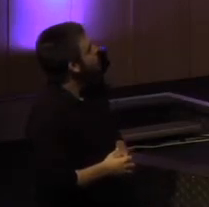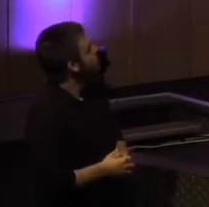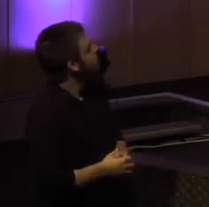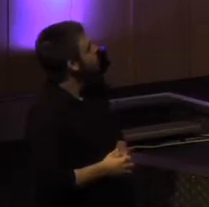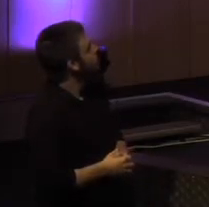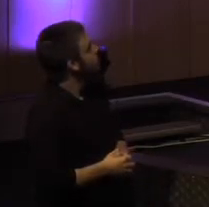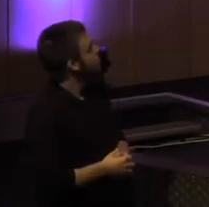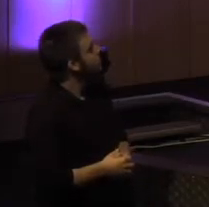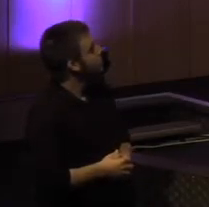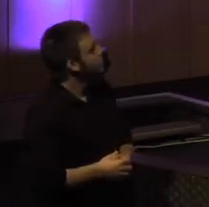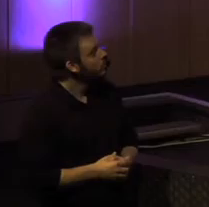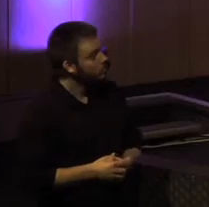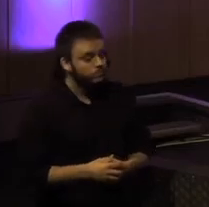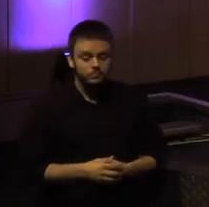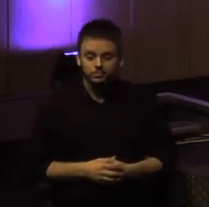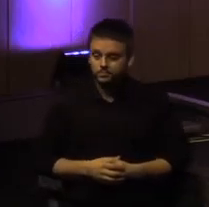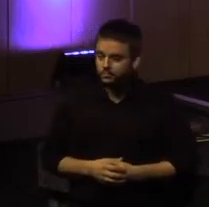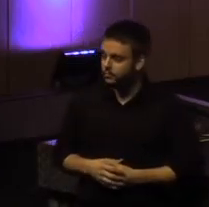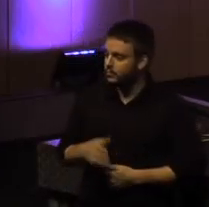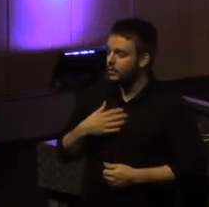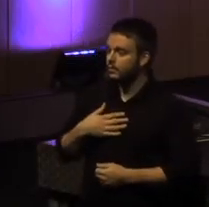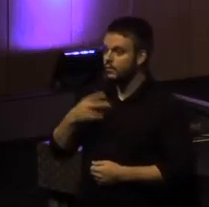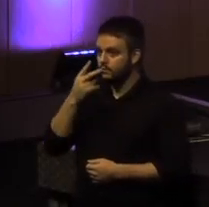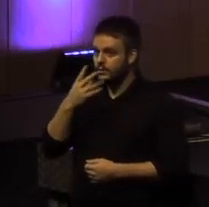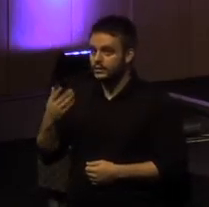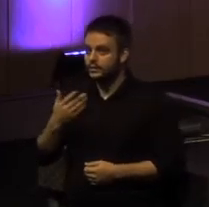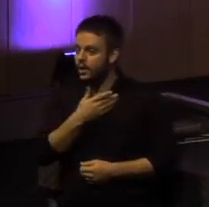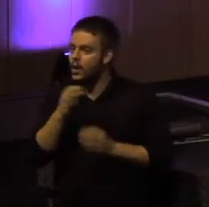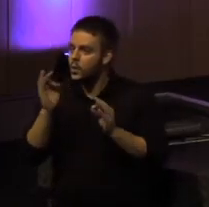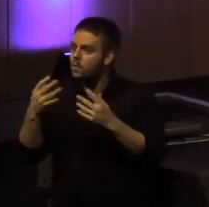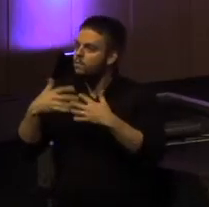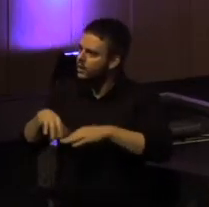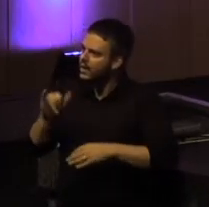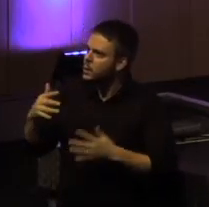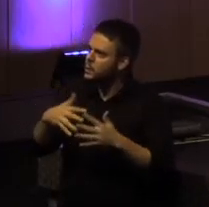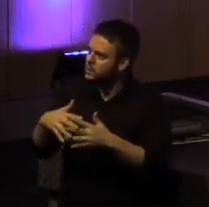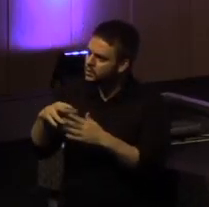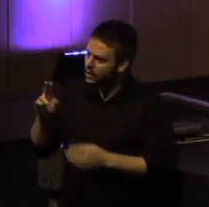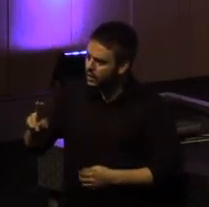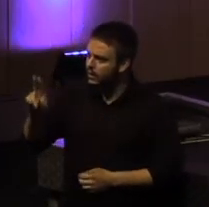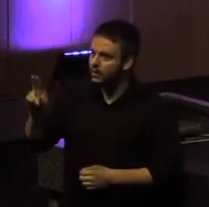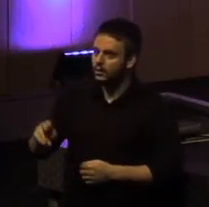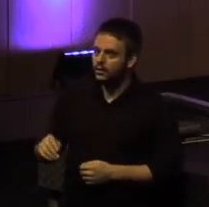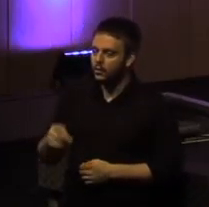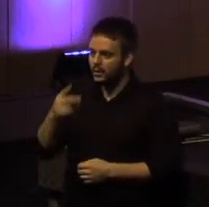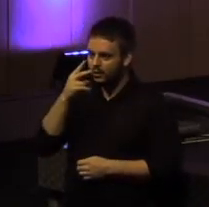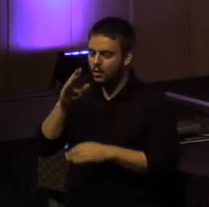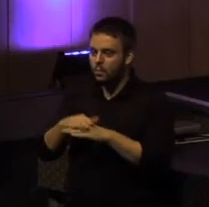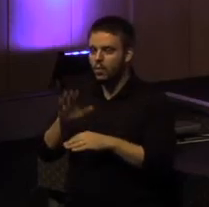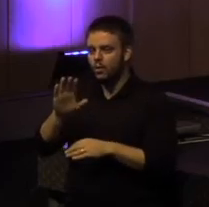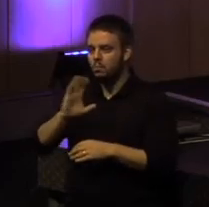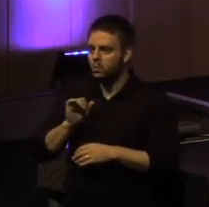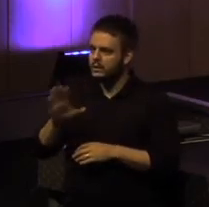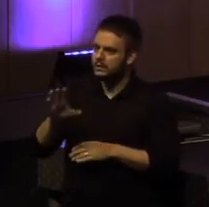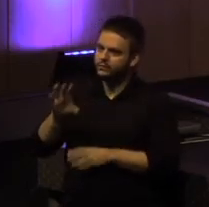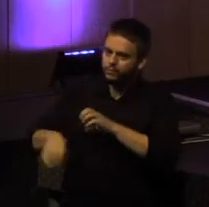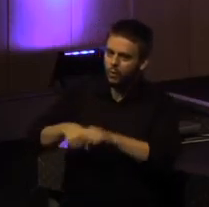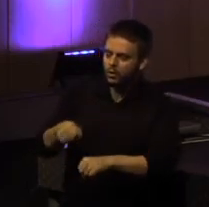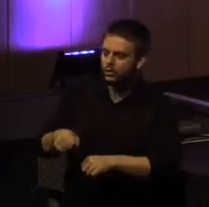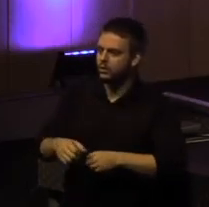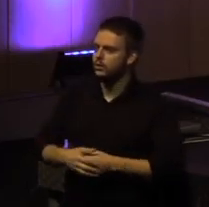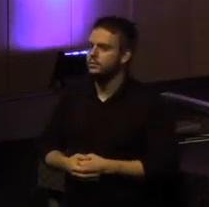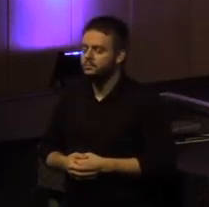logged deaths, I mean those that they've found out about. There are certainly instances of people that have been killed by the